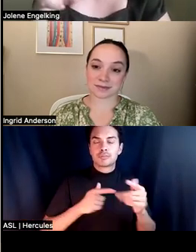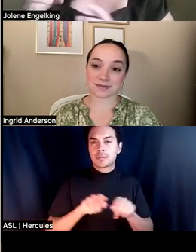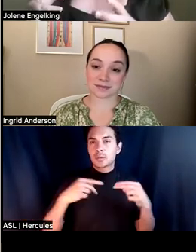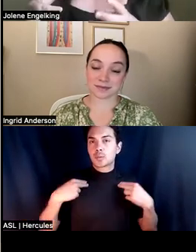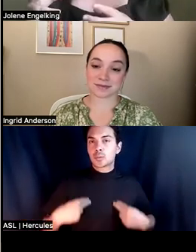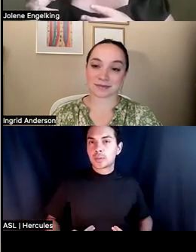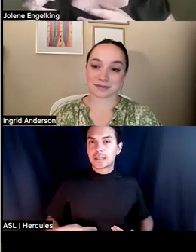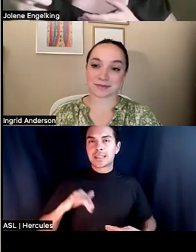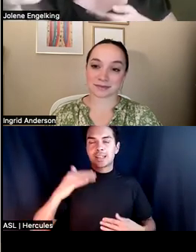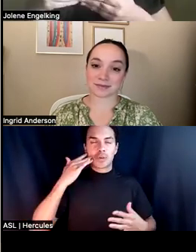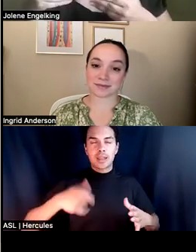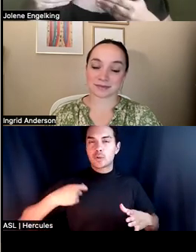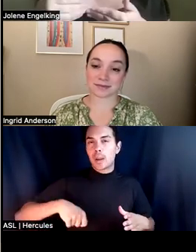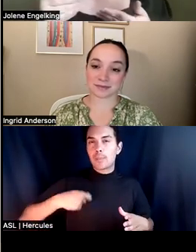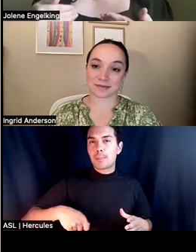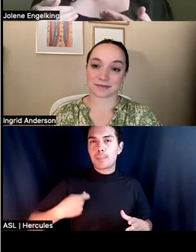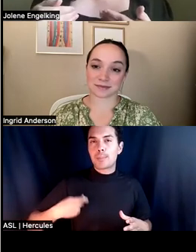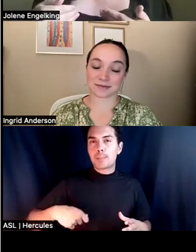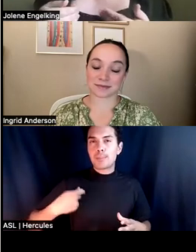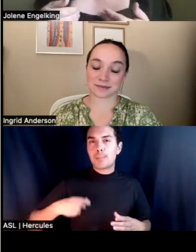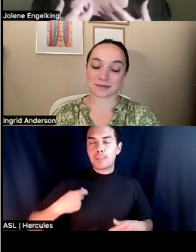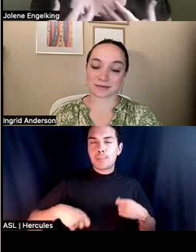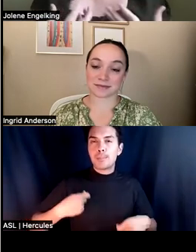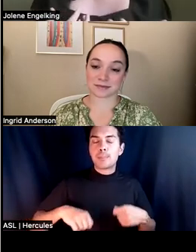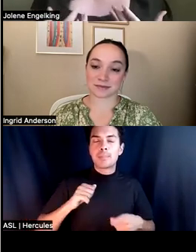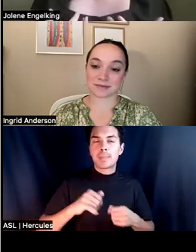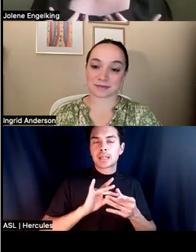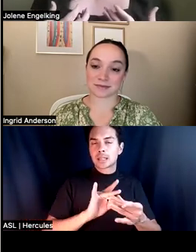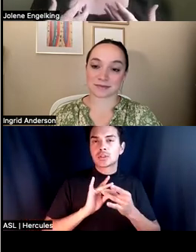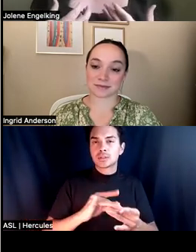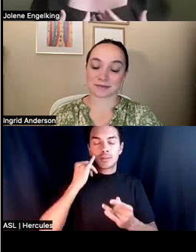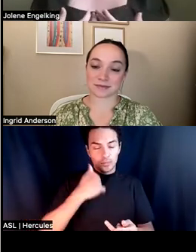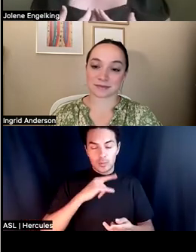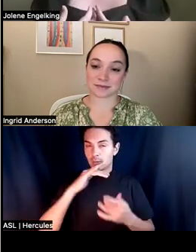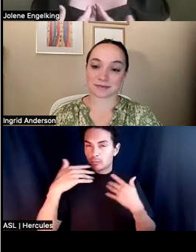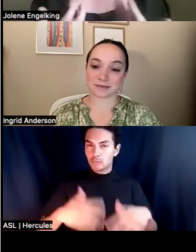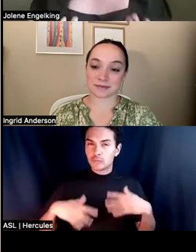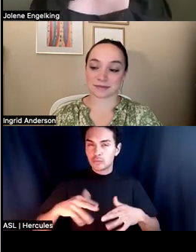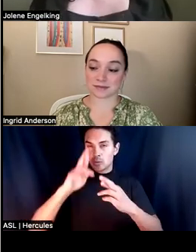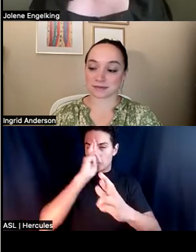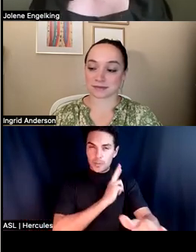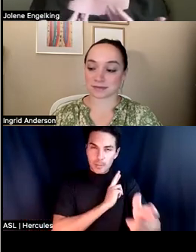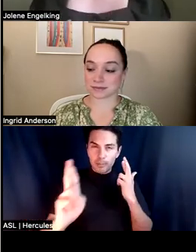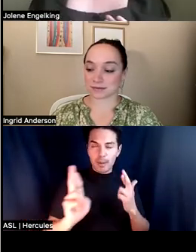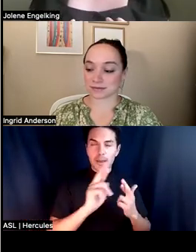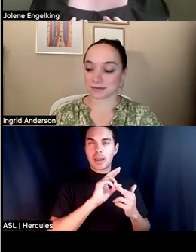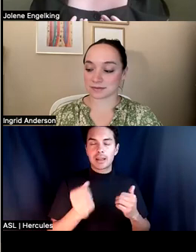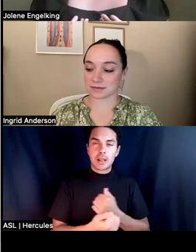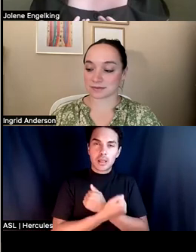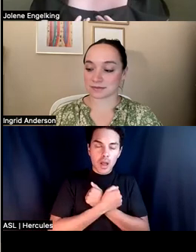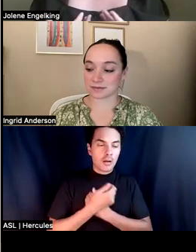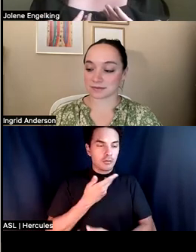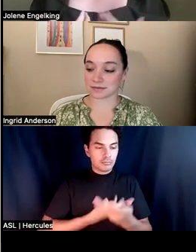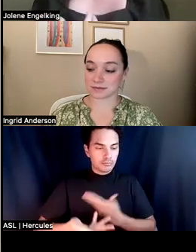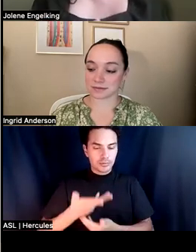of drumbeat, I guess, that like has that connection between us. If we really respected and came to people with love, what would that be